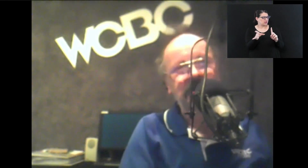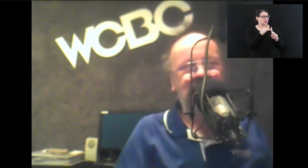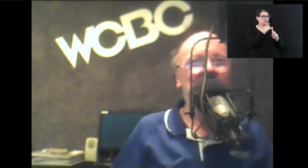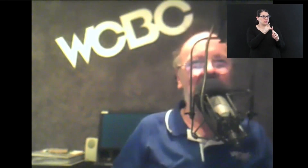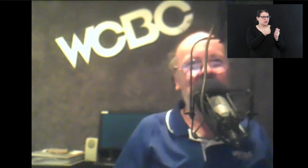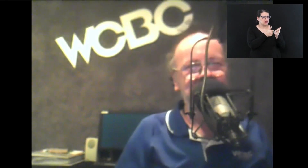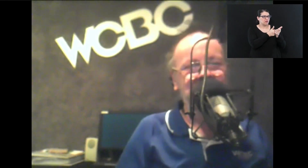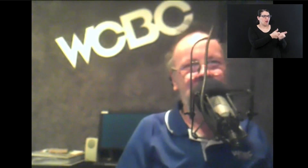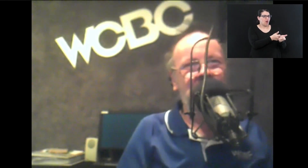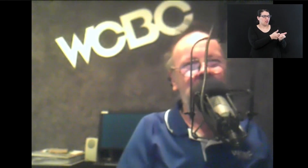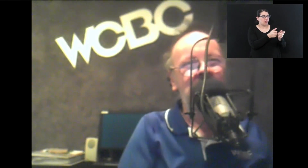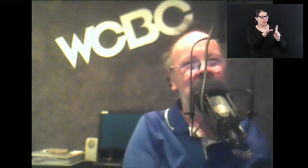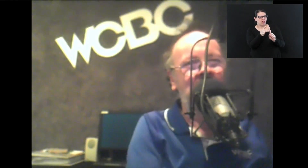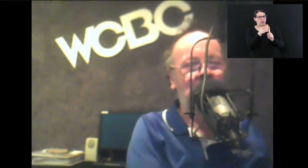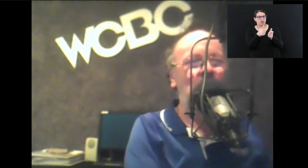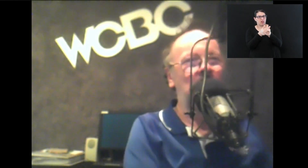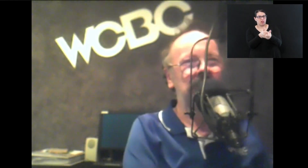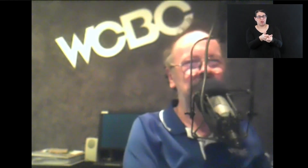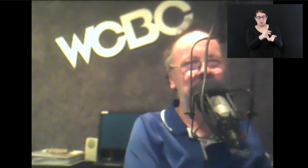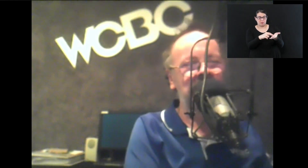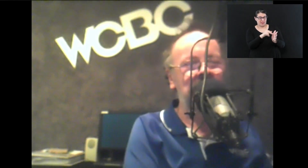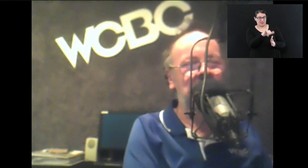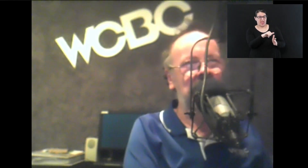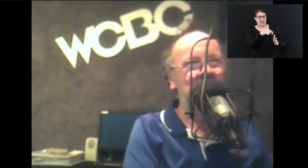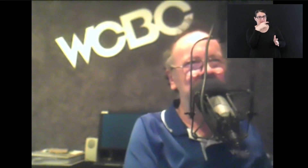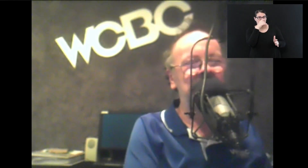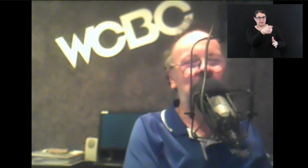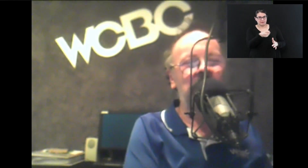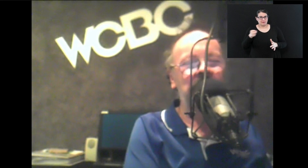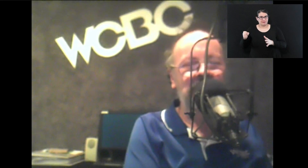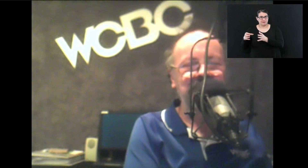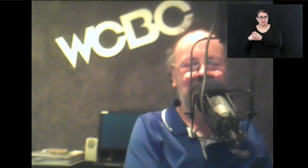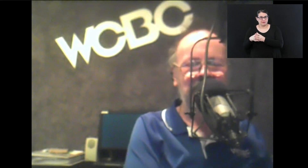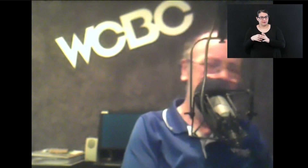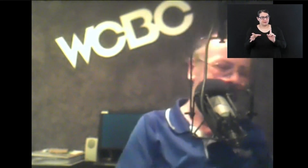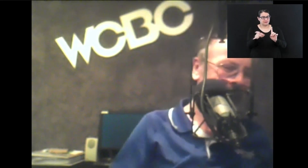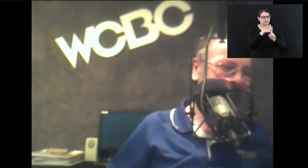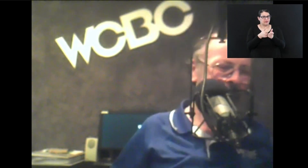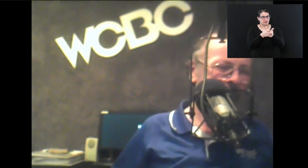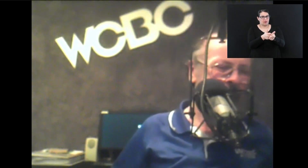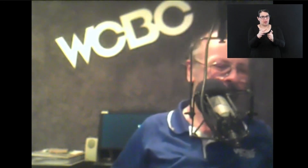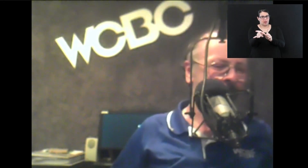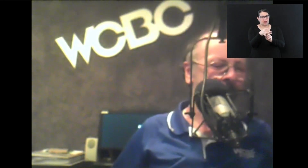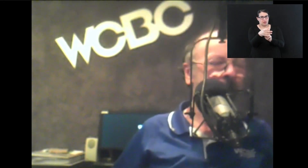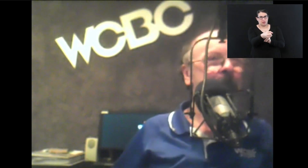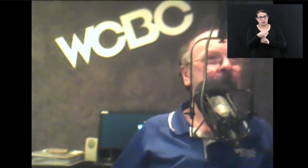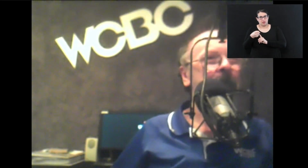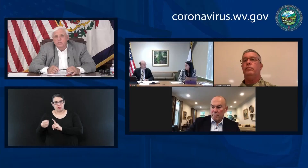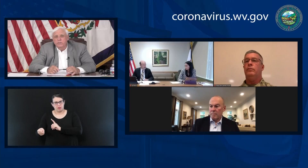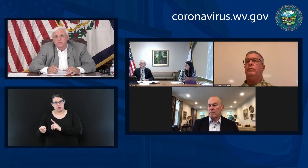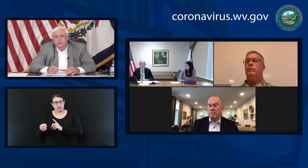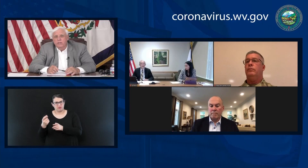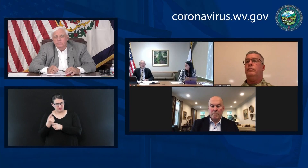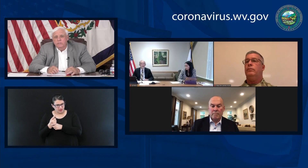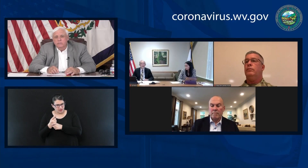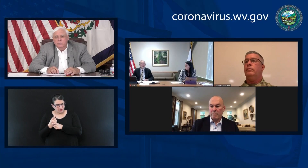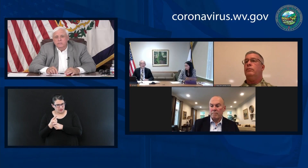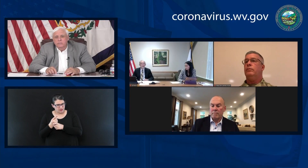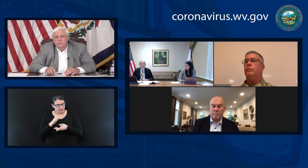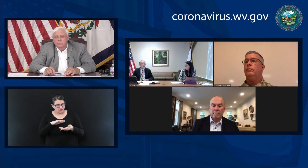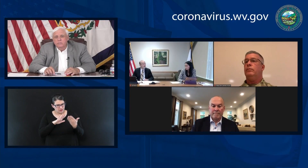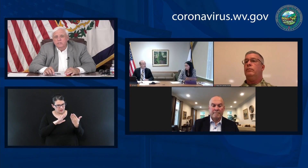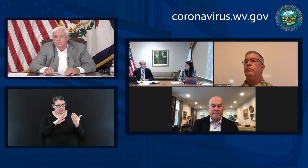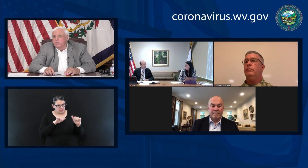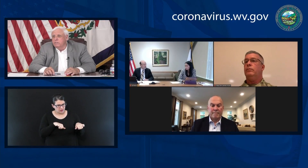be taken out of school for quarantining. Could someone address that? Dr. Amjad, you're going to have